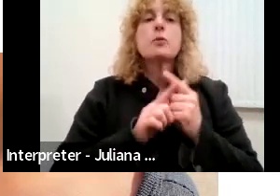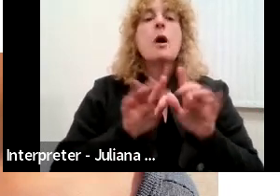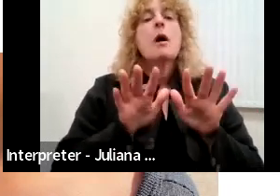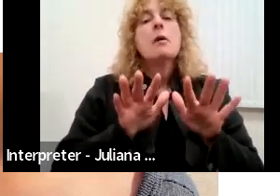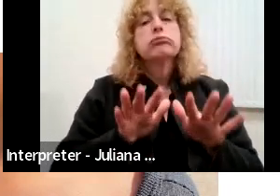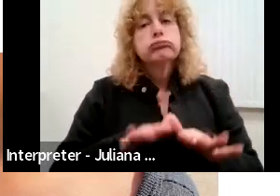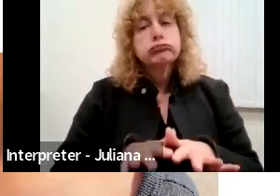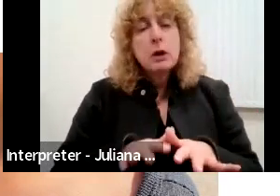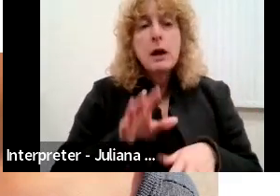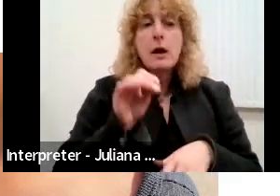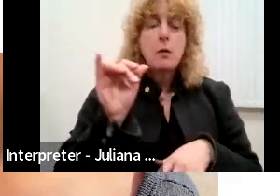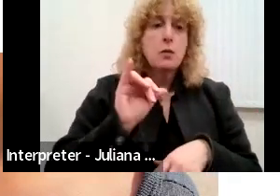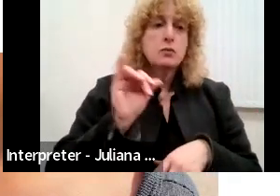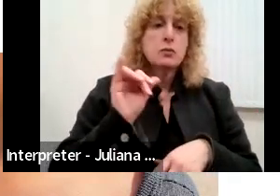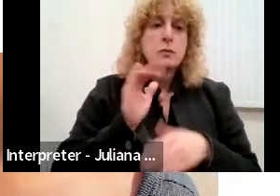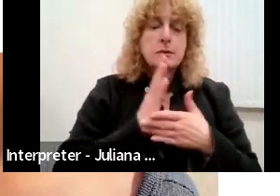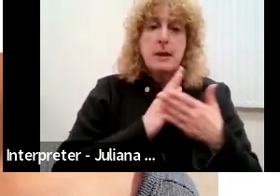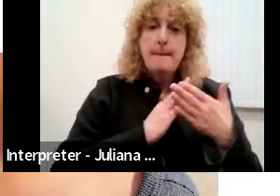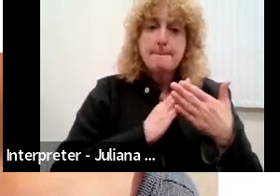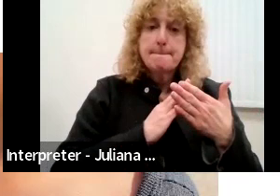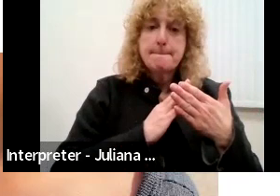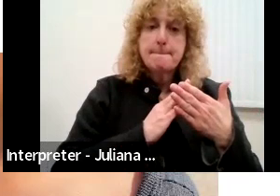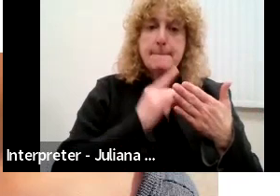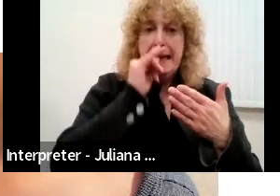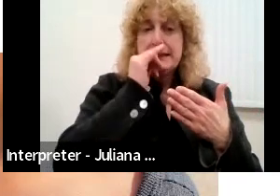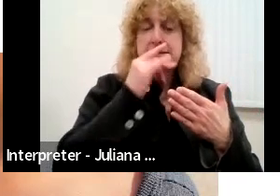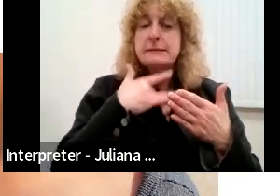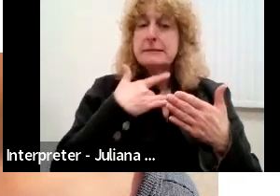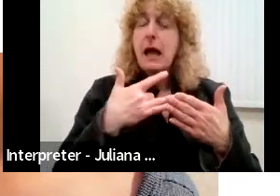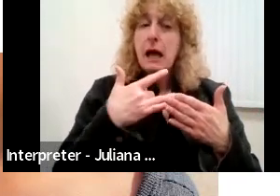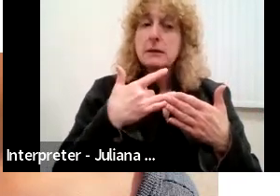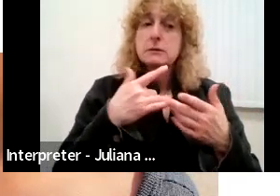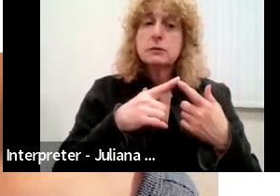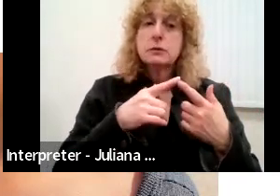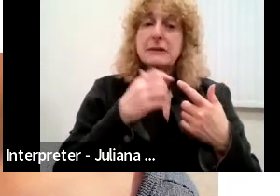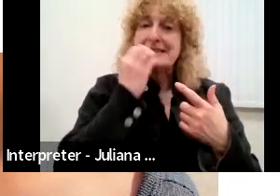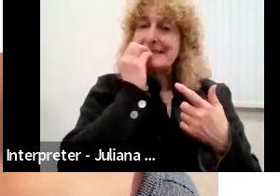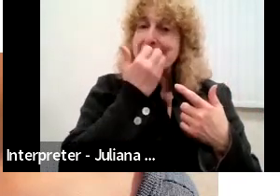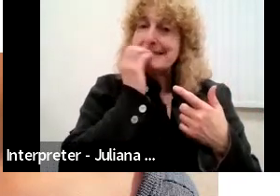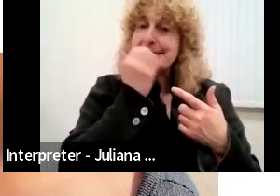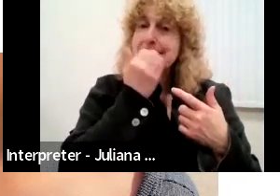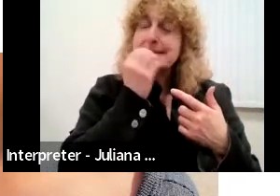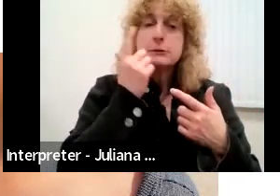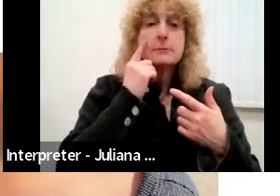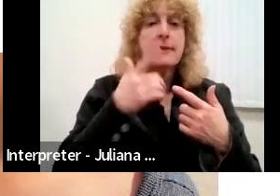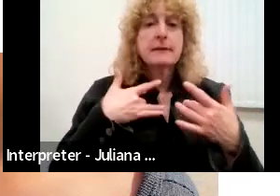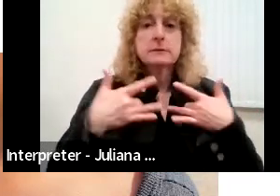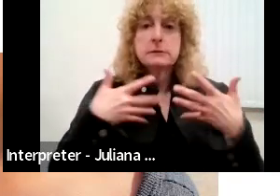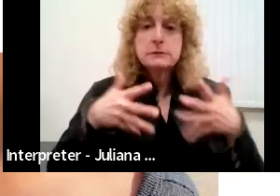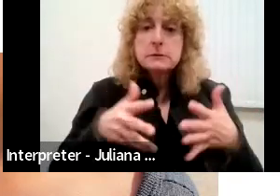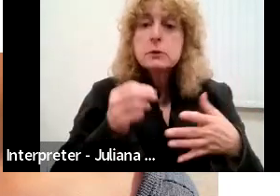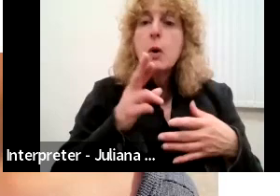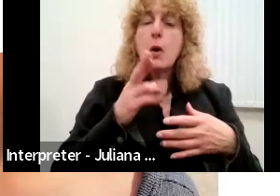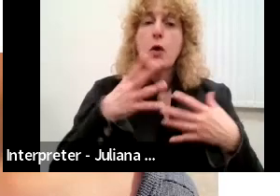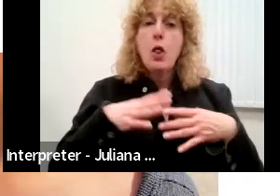then there's also some kids tend to bite their nails because they're anxious, or bite their